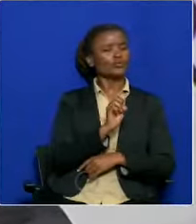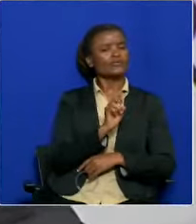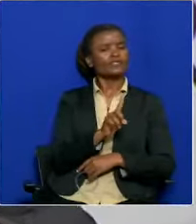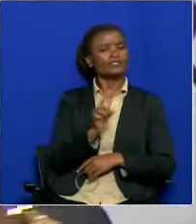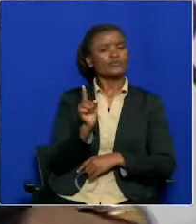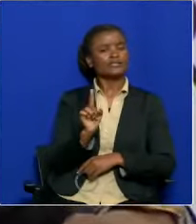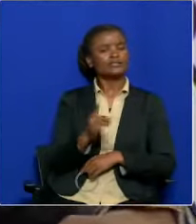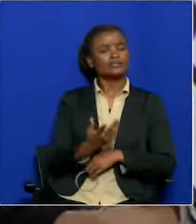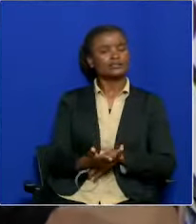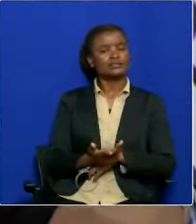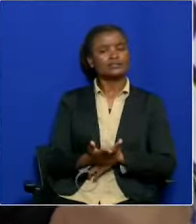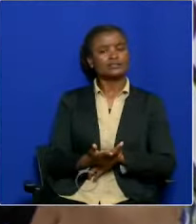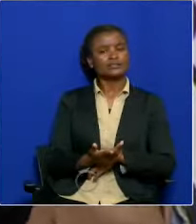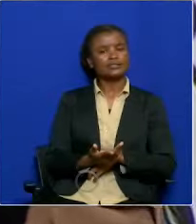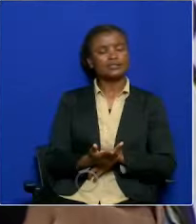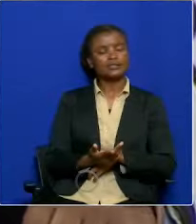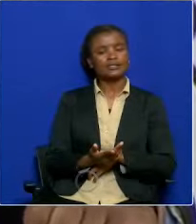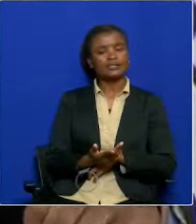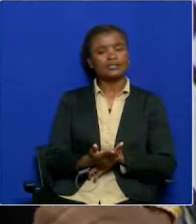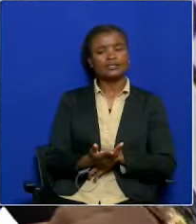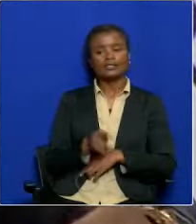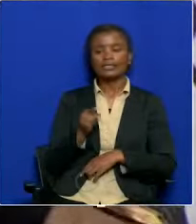Where is this thing of Kaulagant?